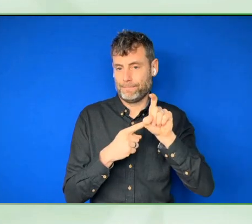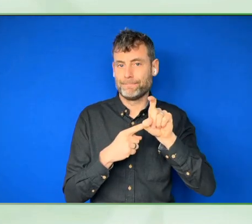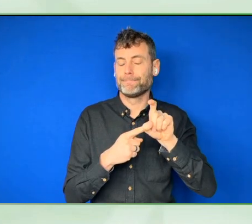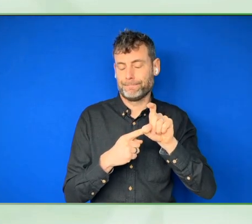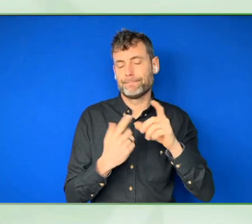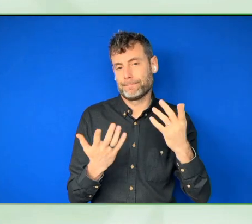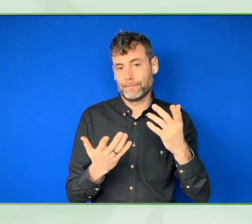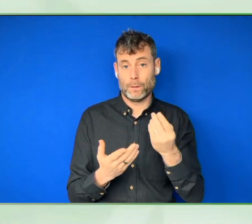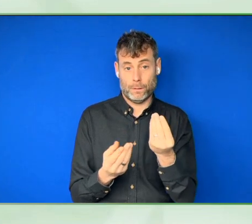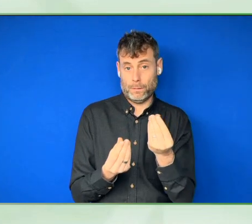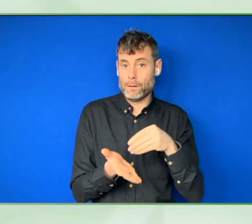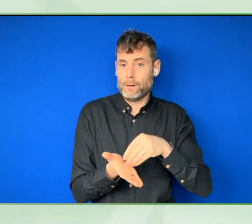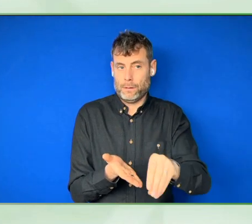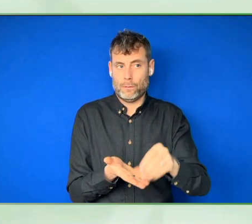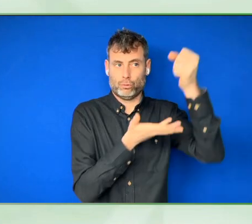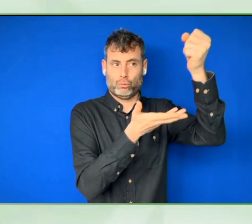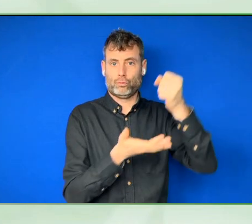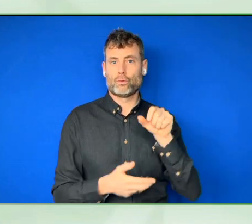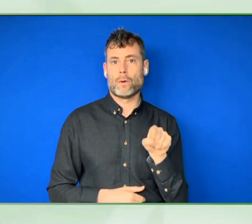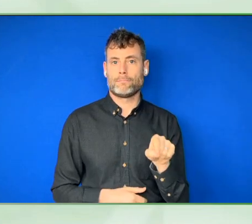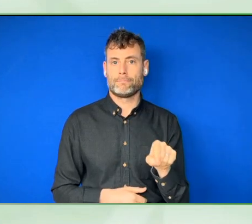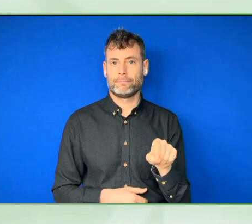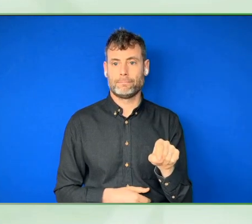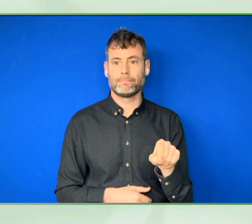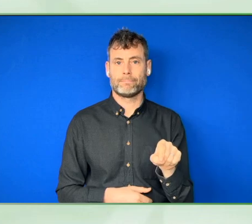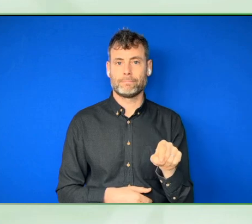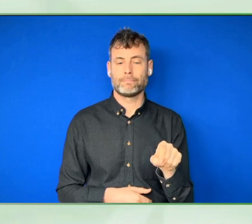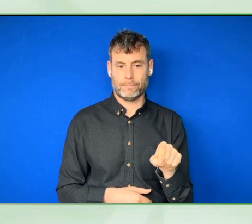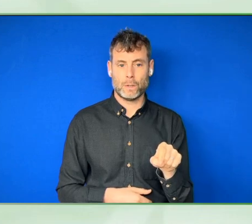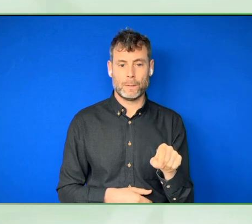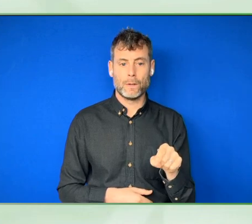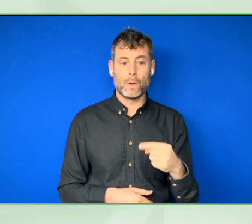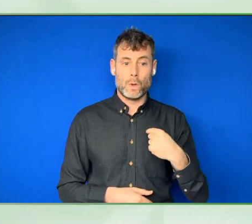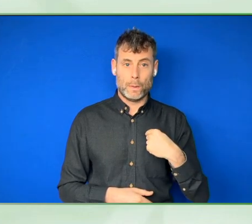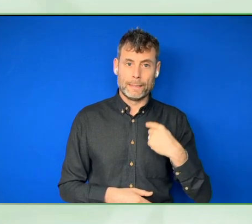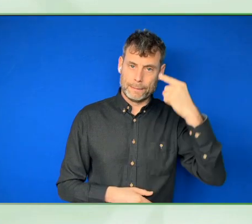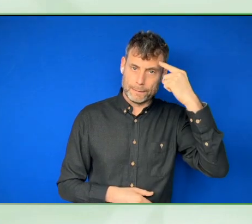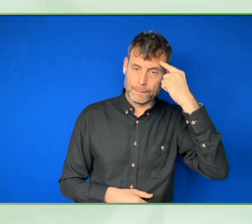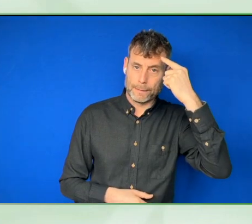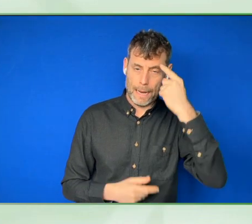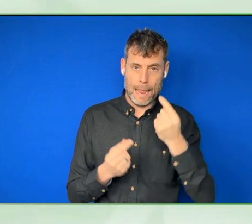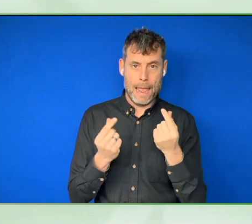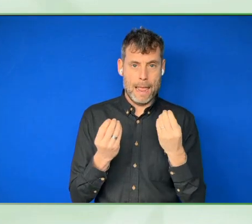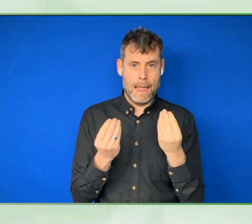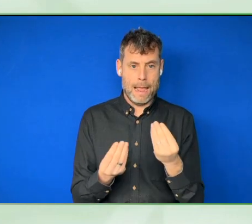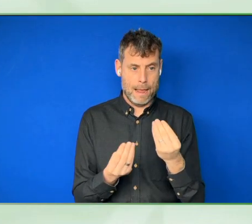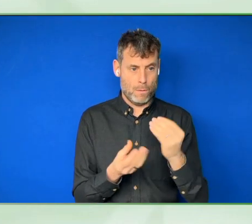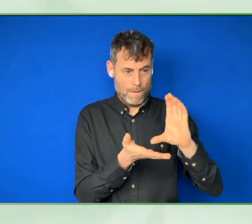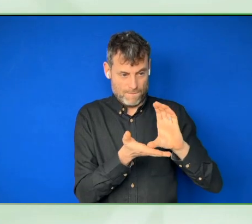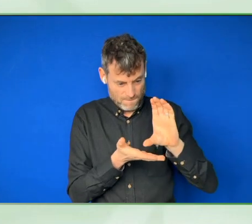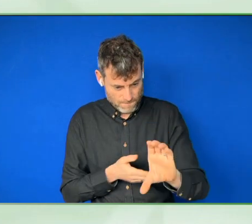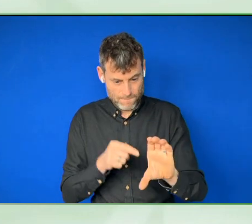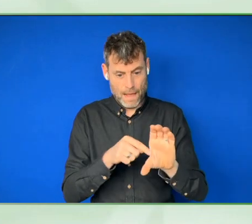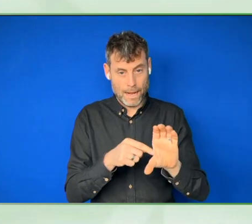our project and receive financing specifically for the hearing aids. But about the models